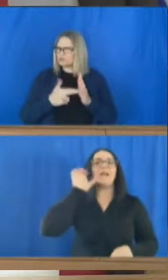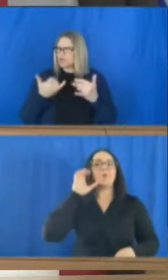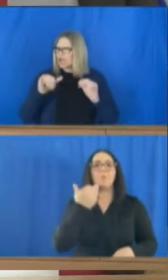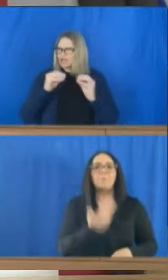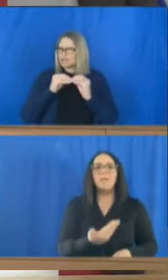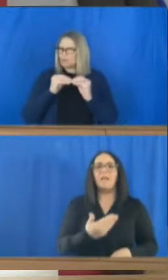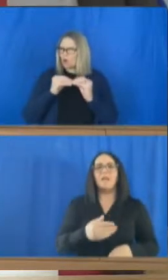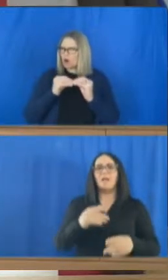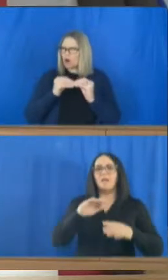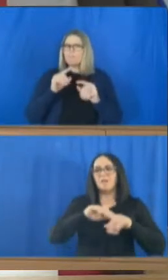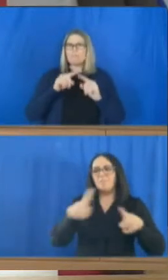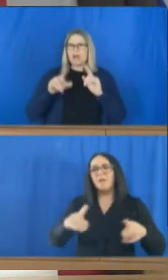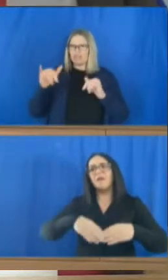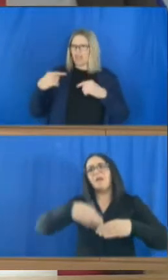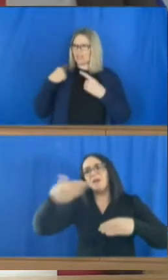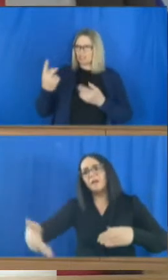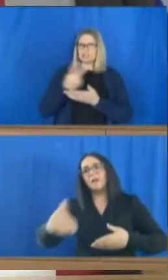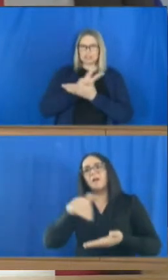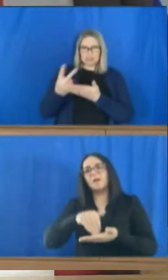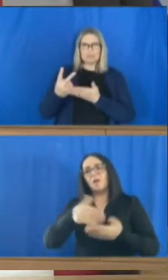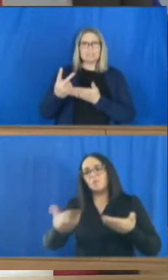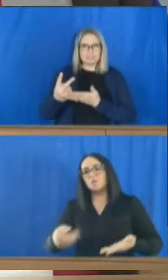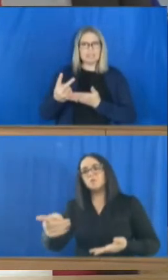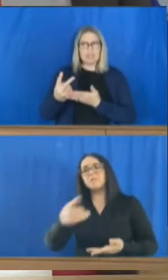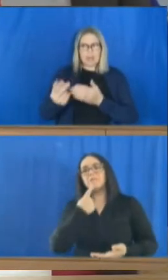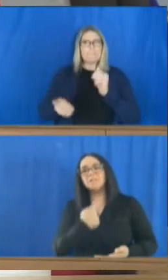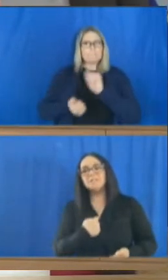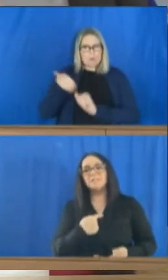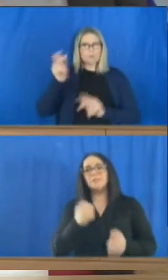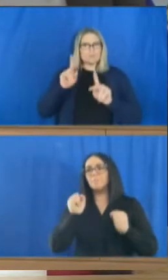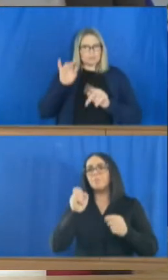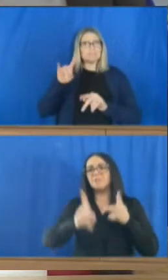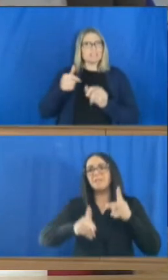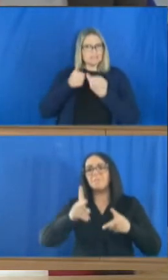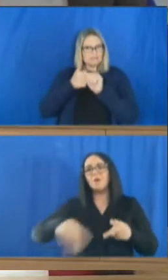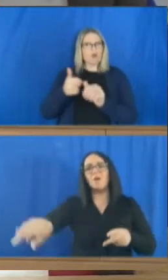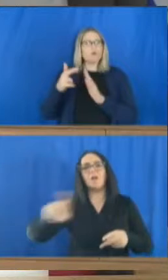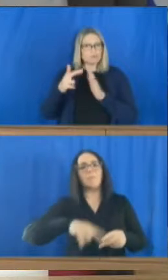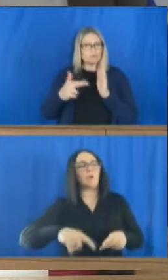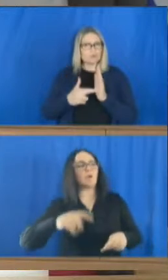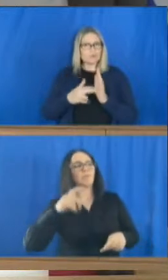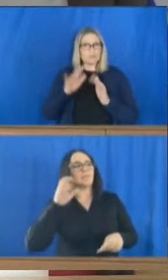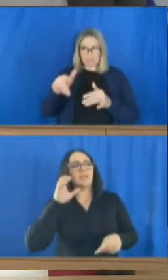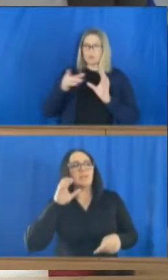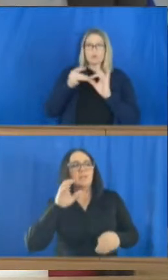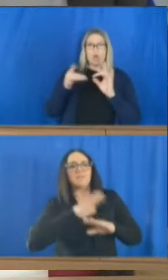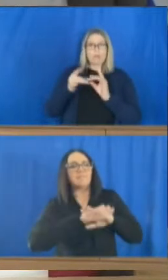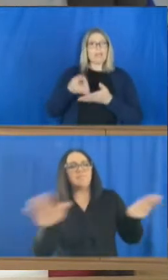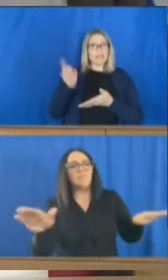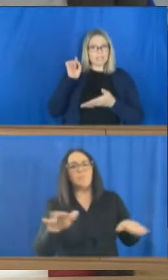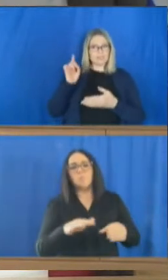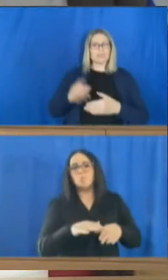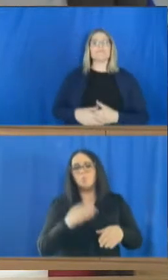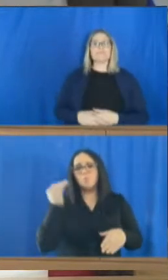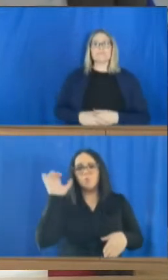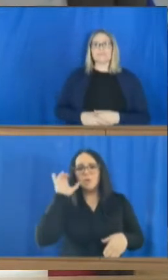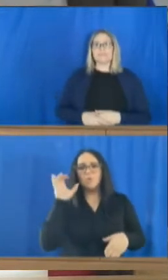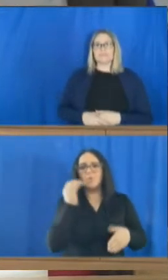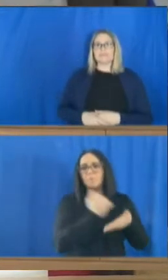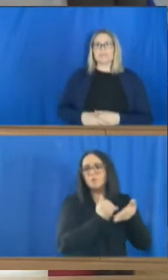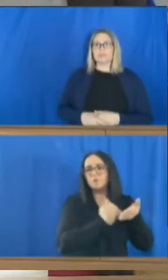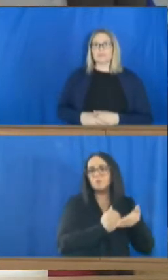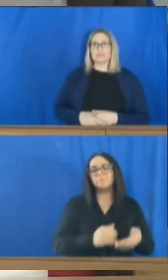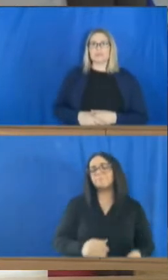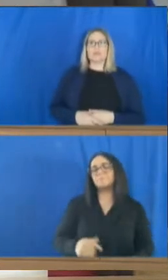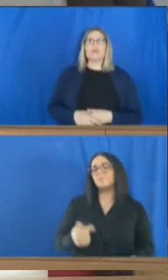and to make sure that we would be able to manage it, because it was all about hospitalizations. I think, Jacques, we've all seen